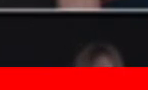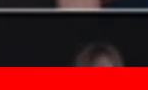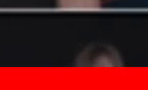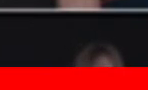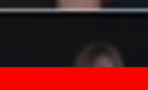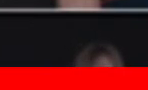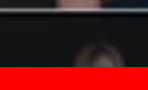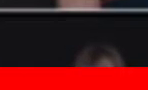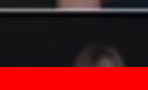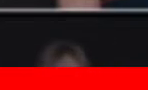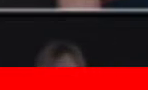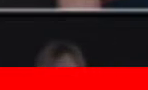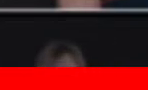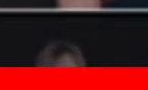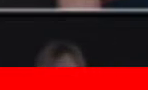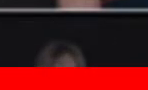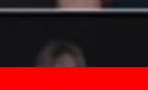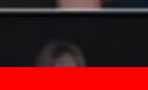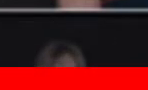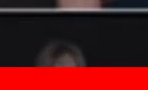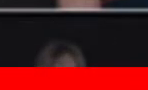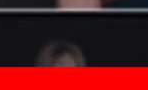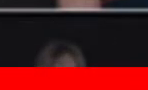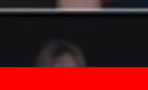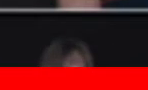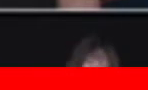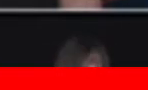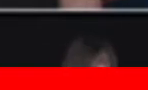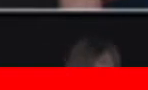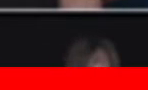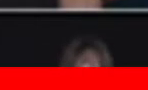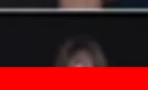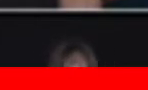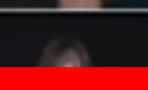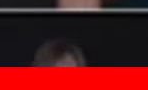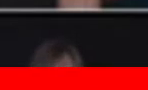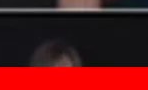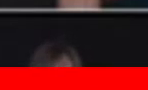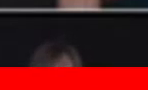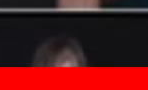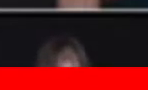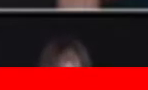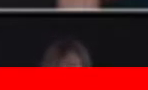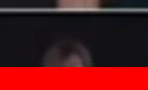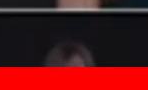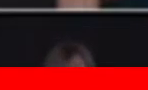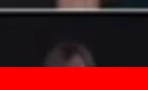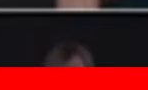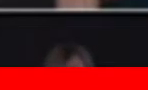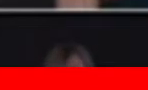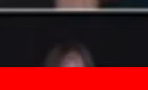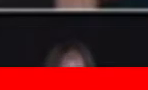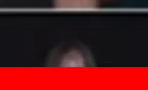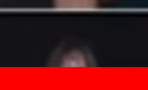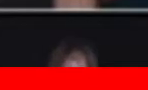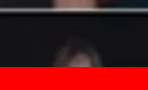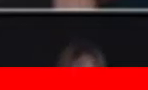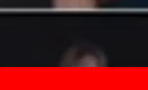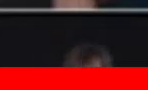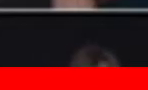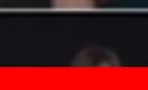will be moving into lockdown. But imposing these measures are necessary at this time if we're to reduce the transmission of the virus and